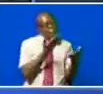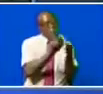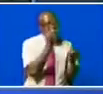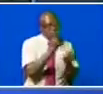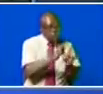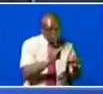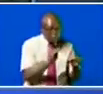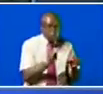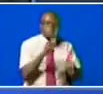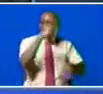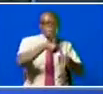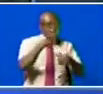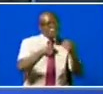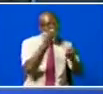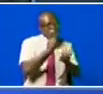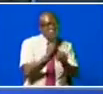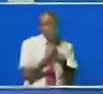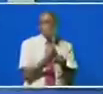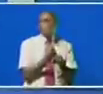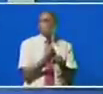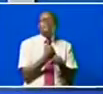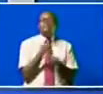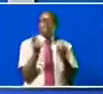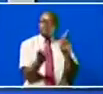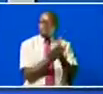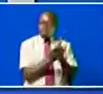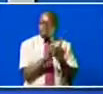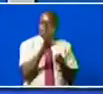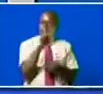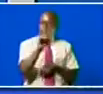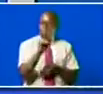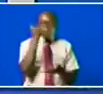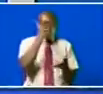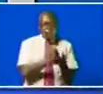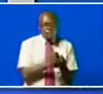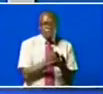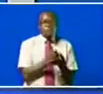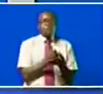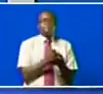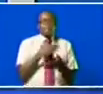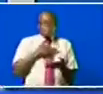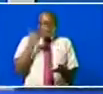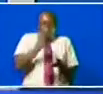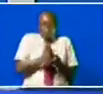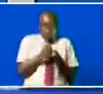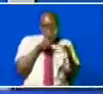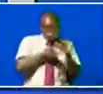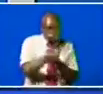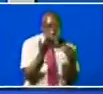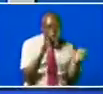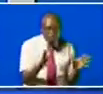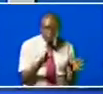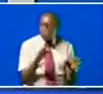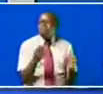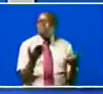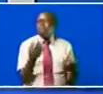the cleaning position, while you're busy cleaning the CEO's office, my office, hashtag my office. So